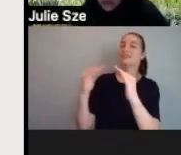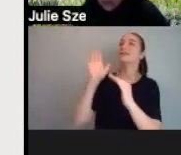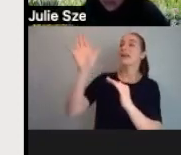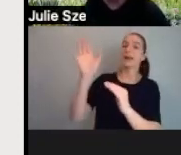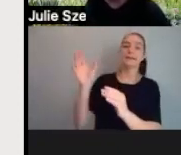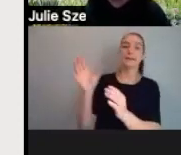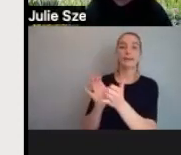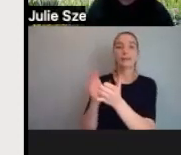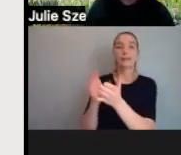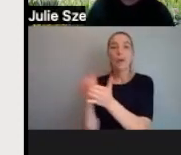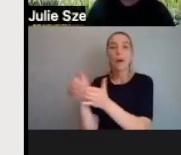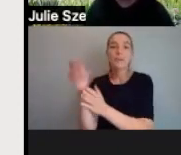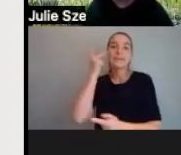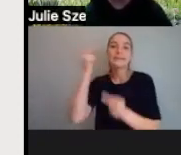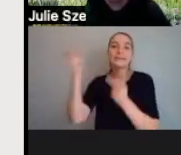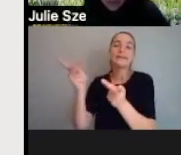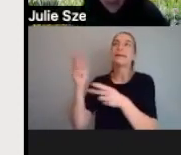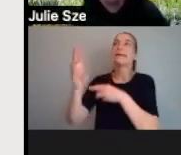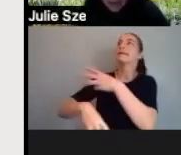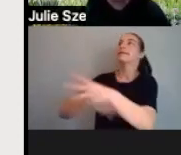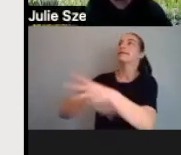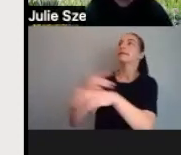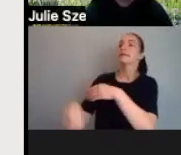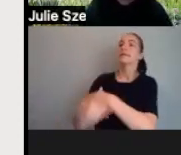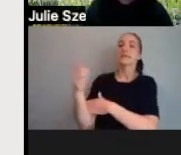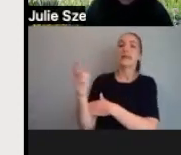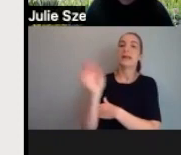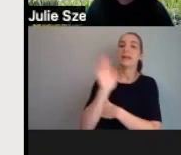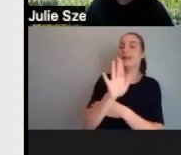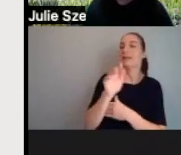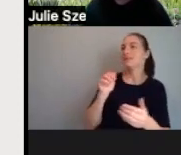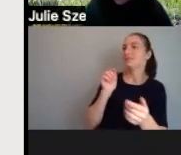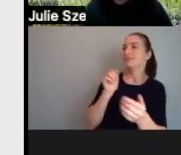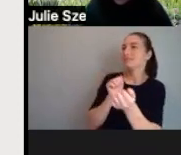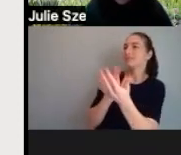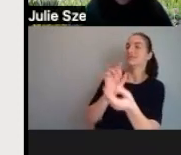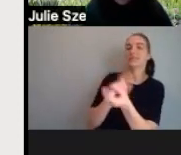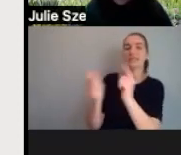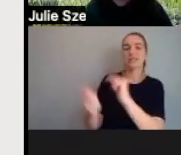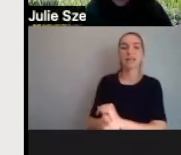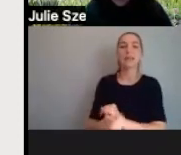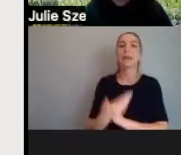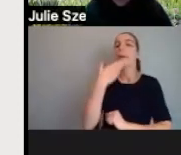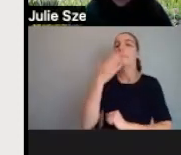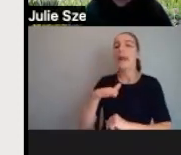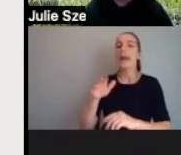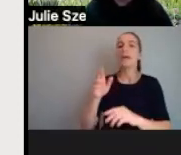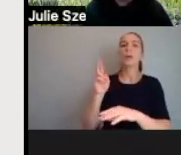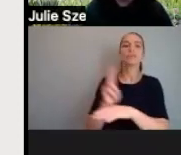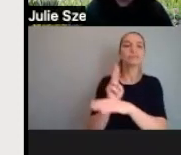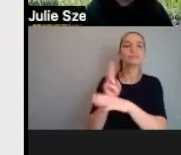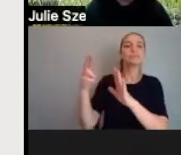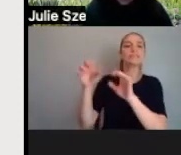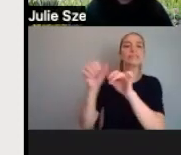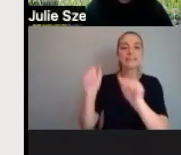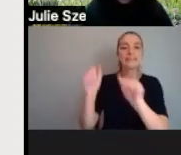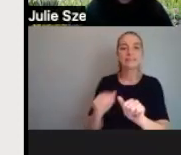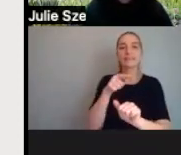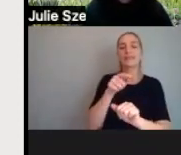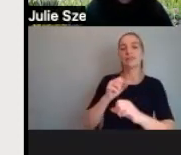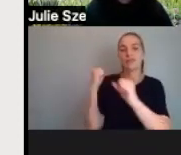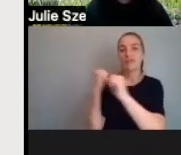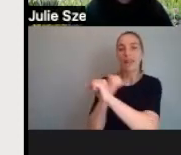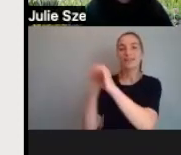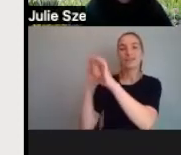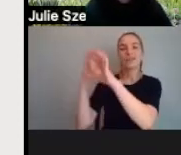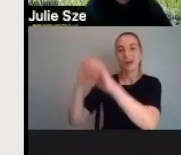for freedom beyond local communities fighting bad environmental or regulatory systems. It's not just about state centered policy and corporation